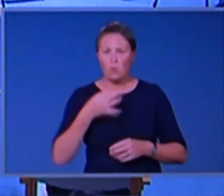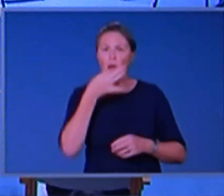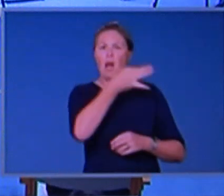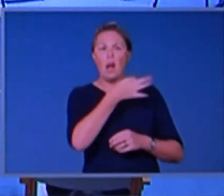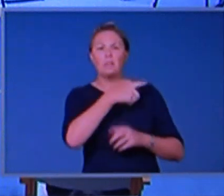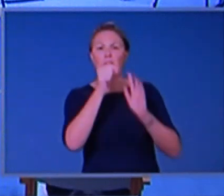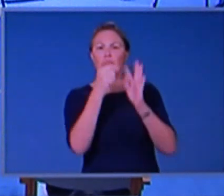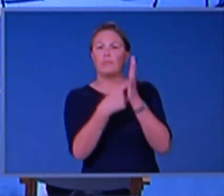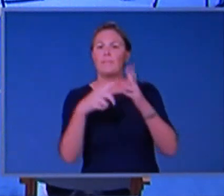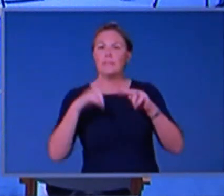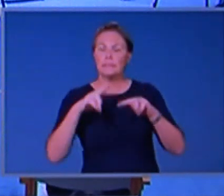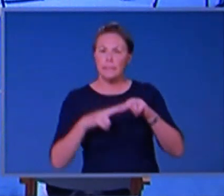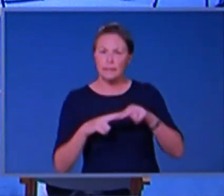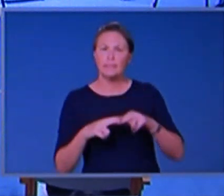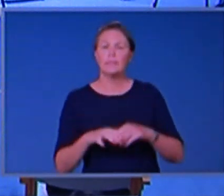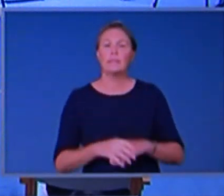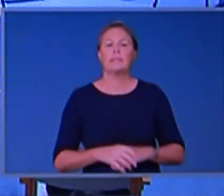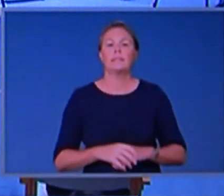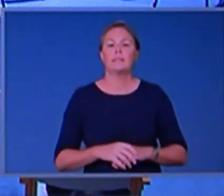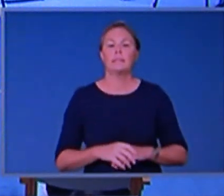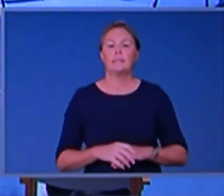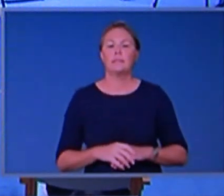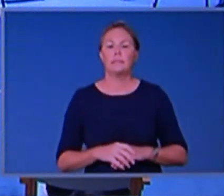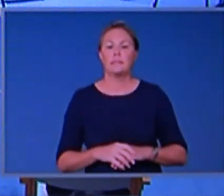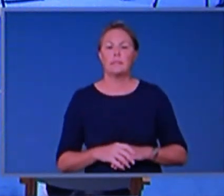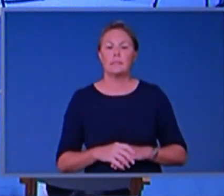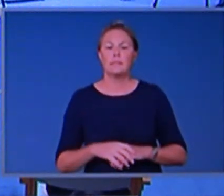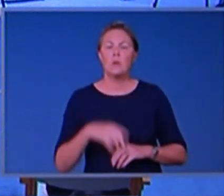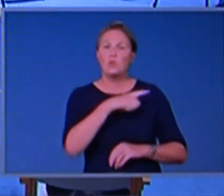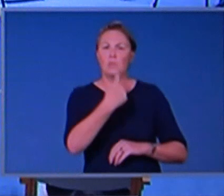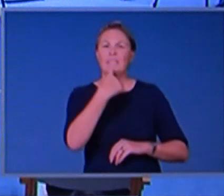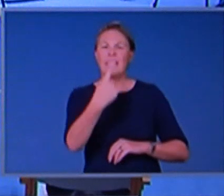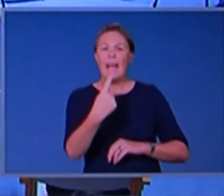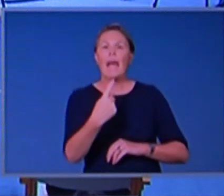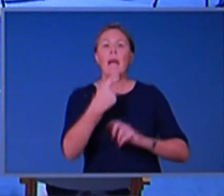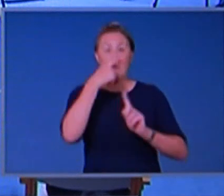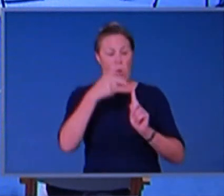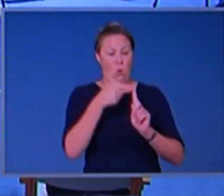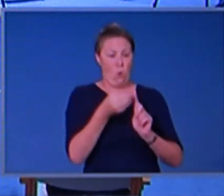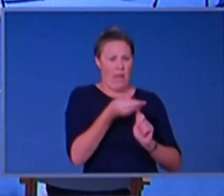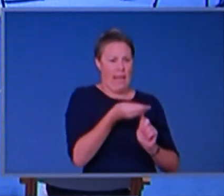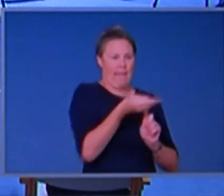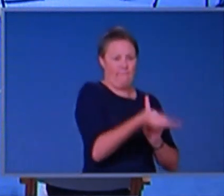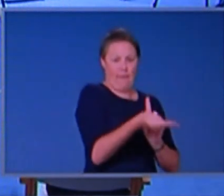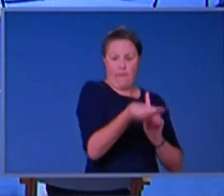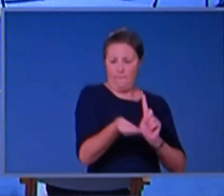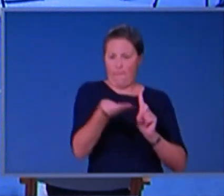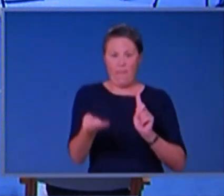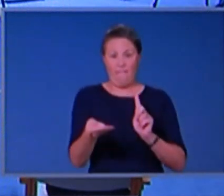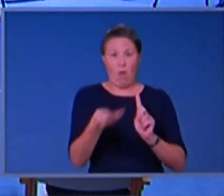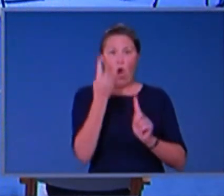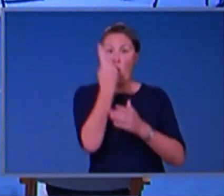give us a precise or the latest estimate on the reproduction rate? You say it's below 1. I can't actually see the actual decimal figure in